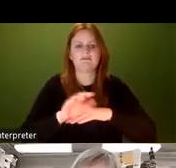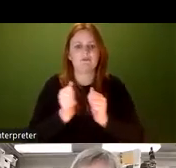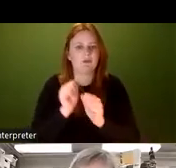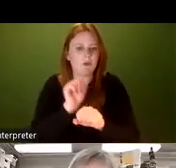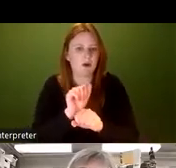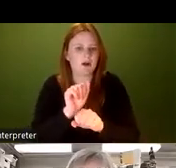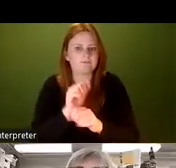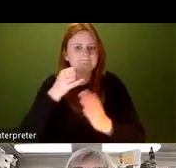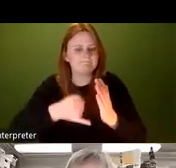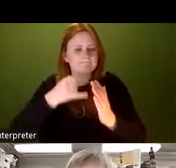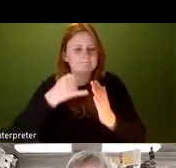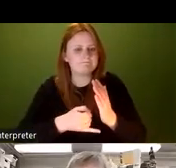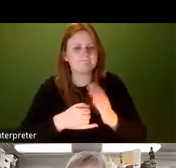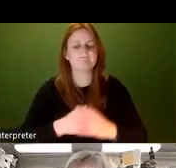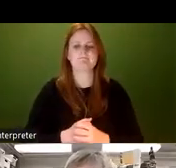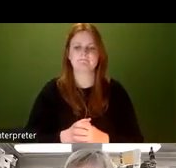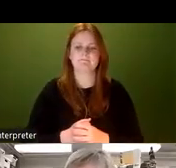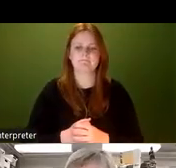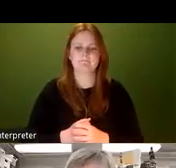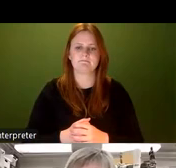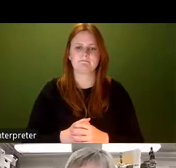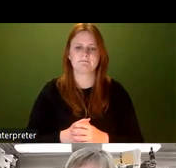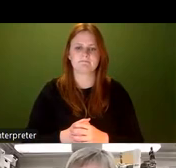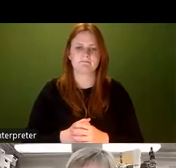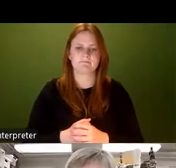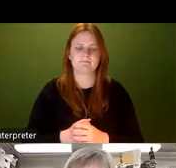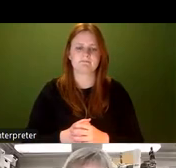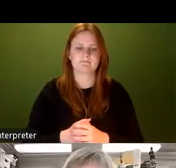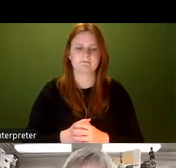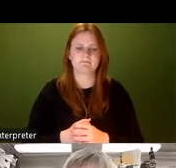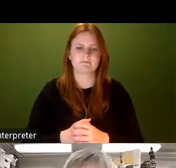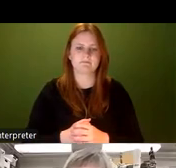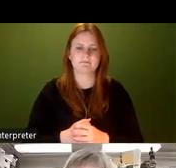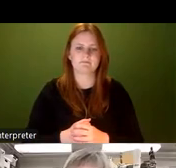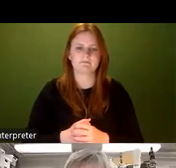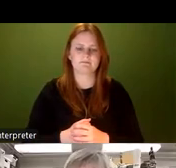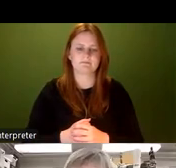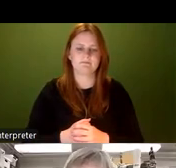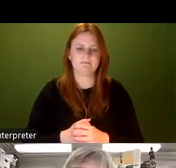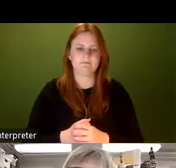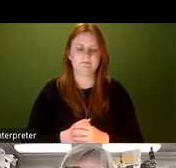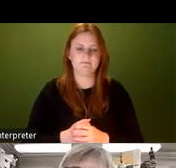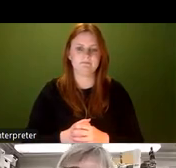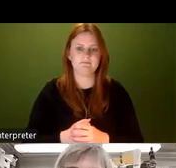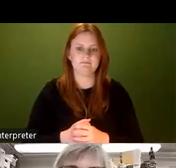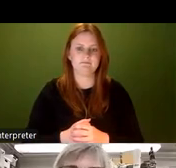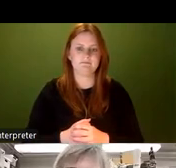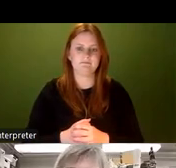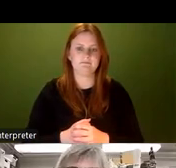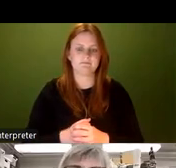something to it. So I'm going to just give a little bit of background on the work I've done with